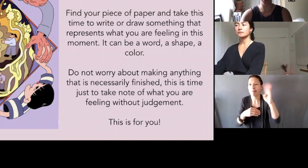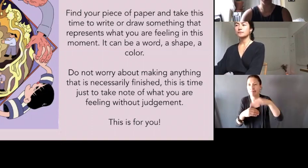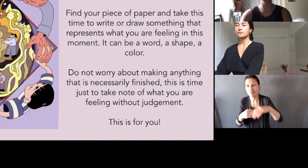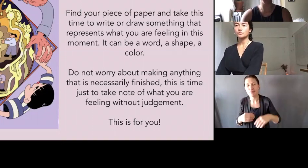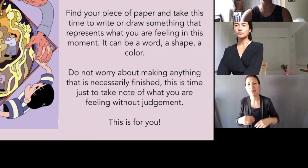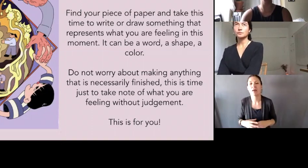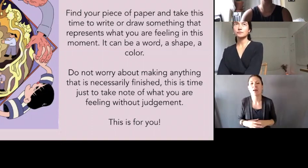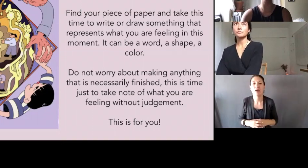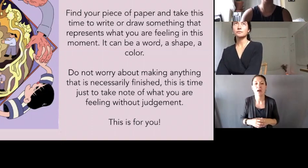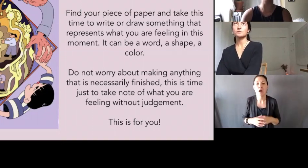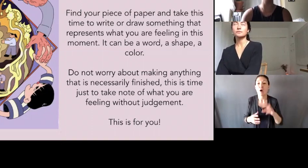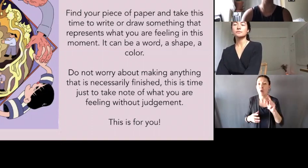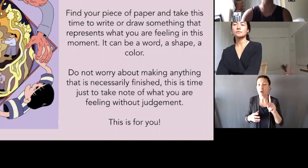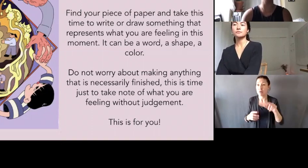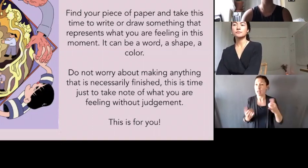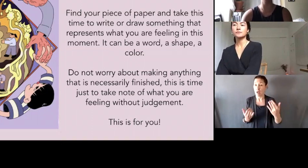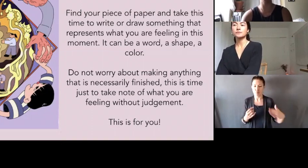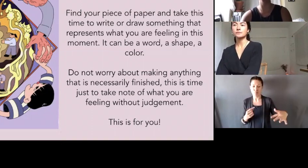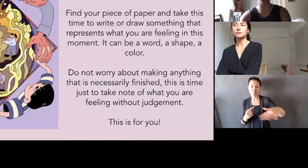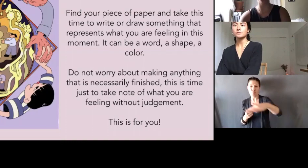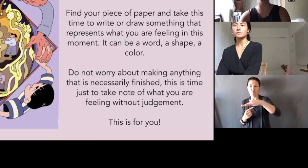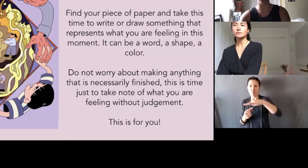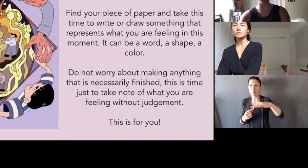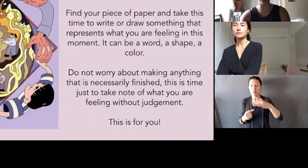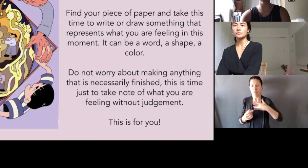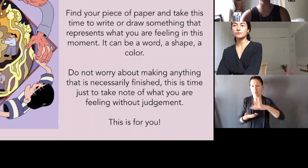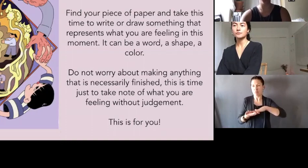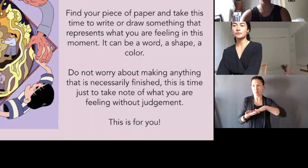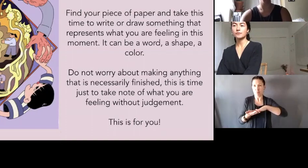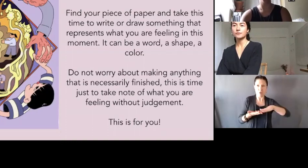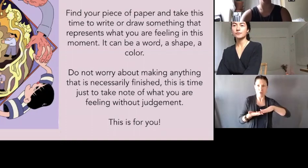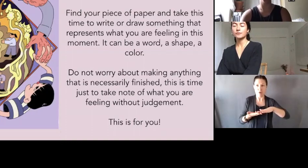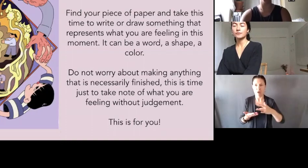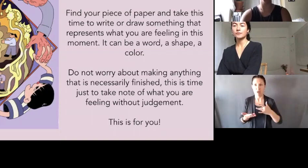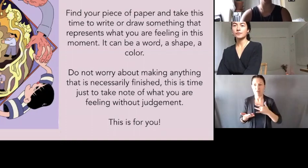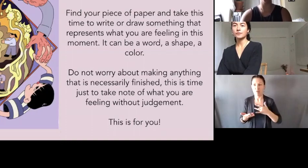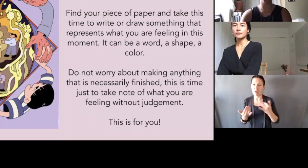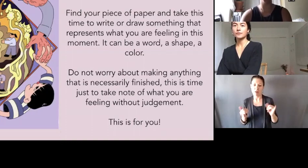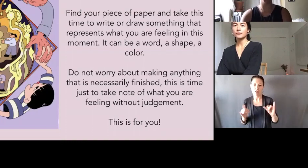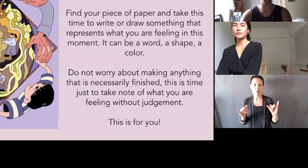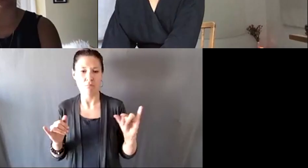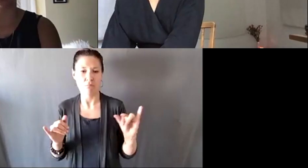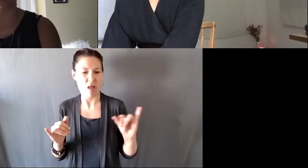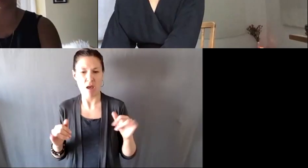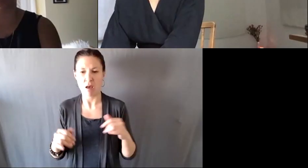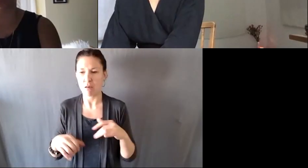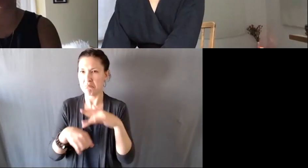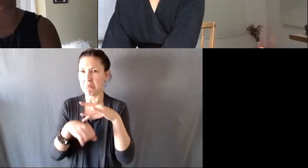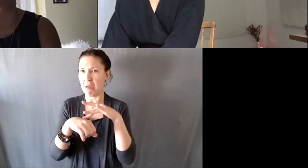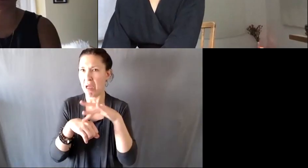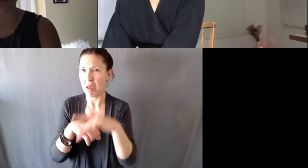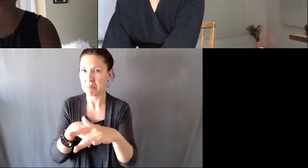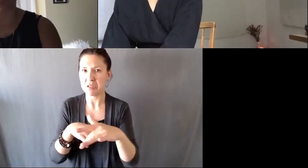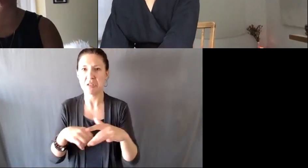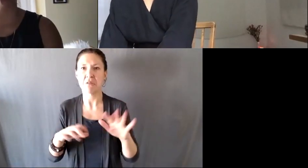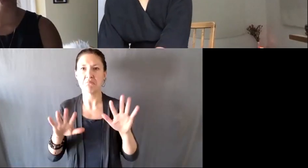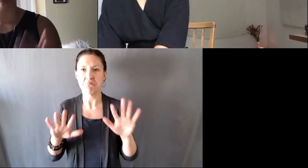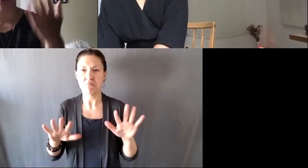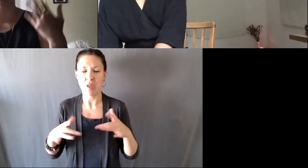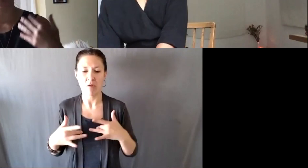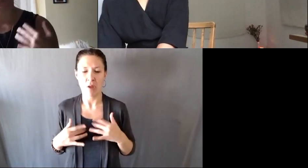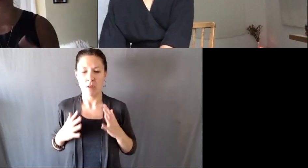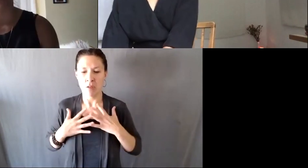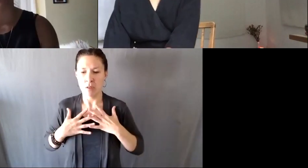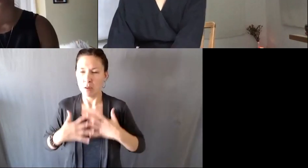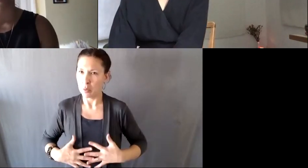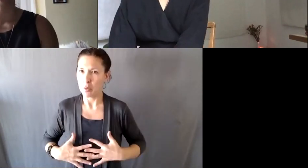prepared our space, purified our space, and emptied ourselves for practice, we are going to go through some Qi